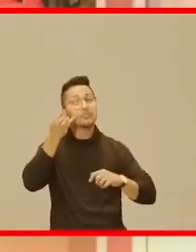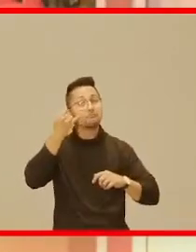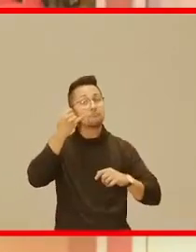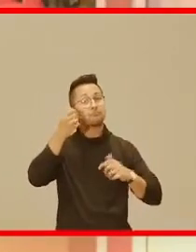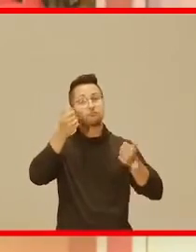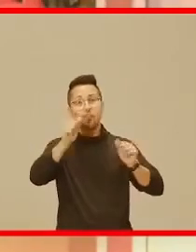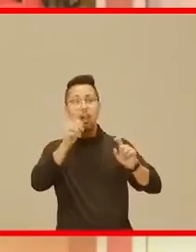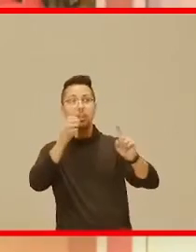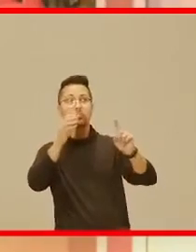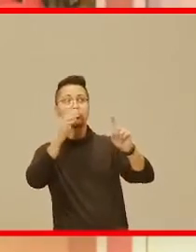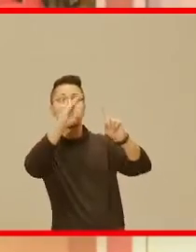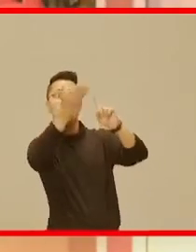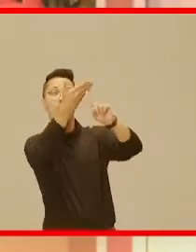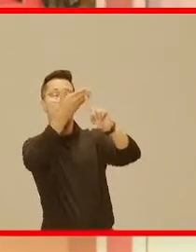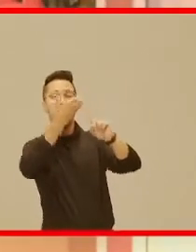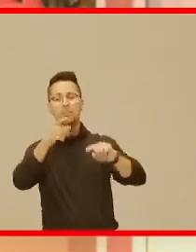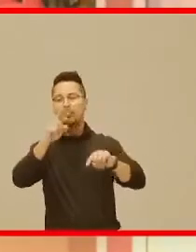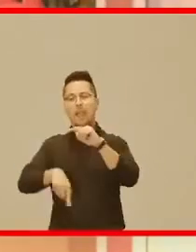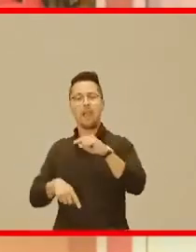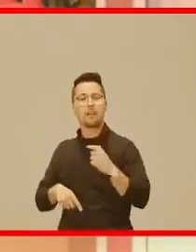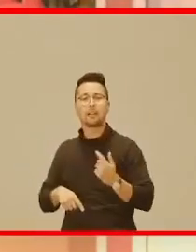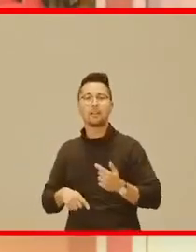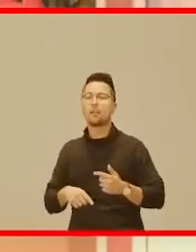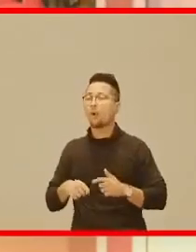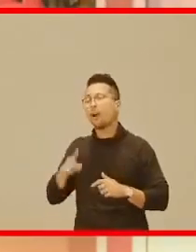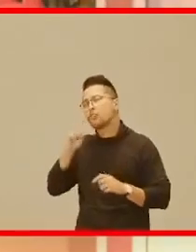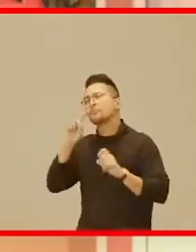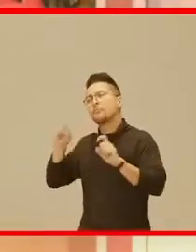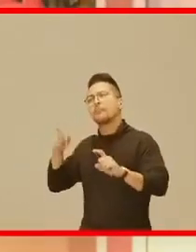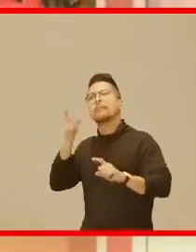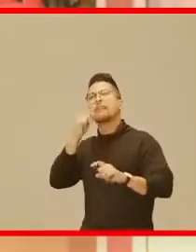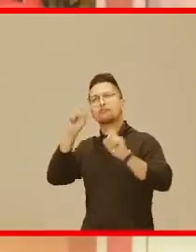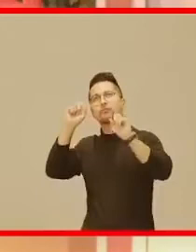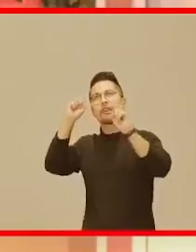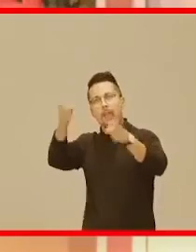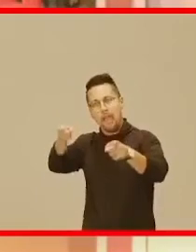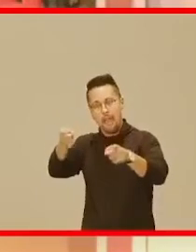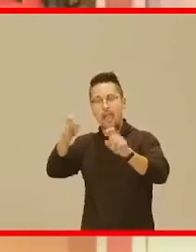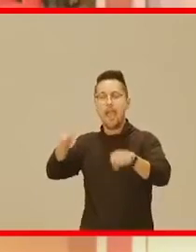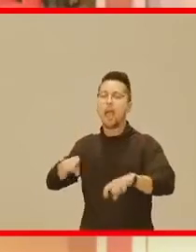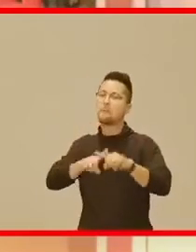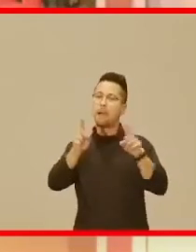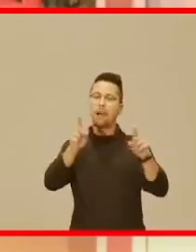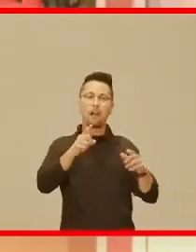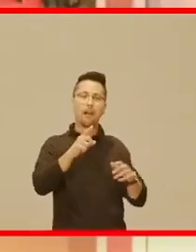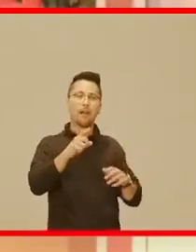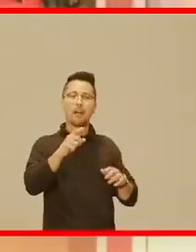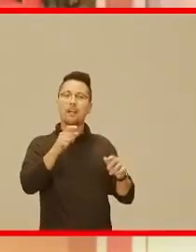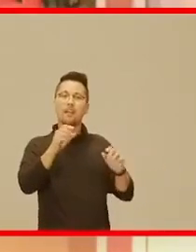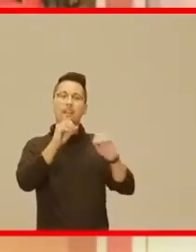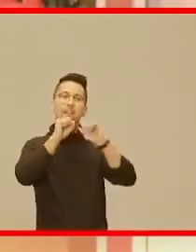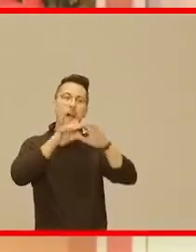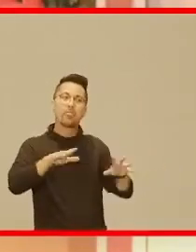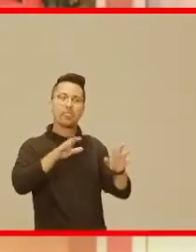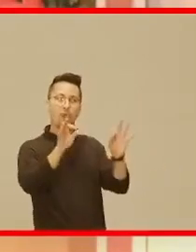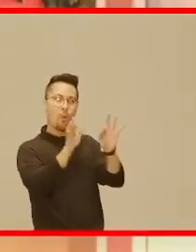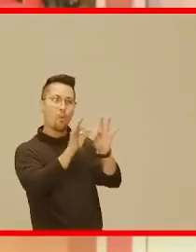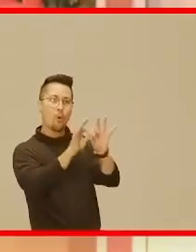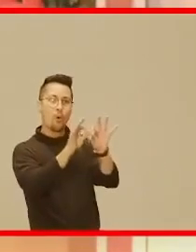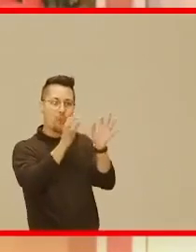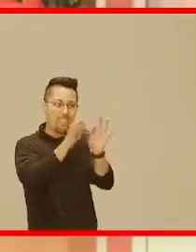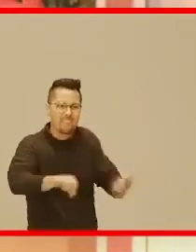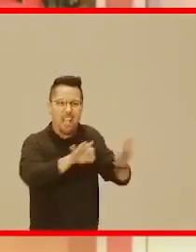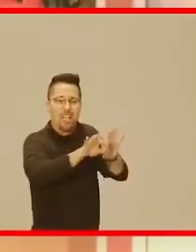can give, actually, it's not just gifts, it's nothing of value. Yeah. And there's a lot of lawyers who are making a lot of money trying to define what is nothing of value. Is that a seat